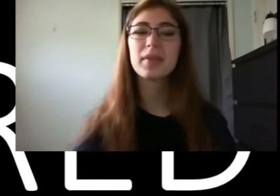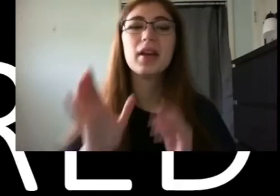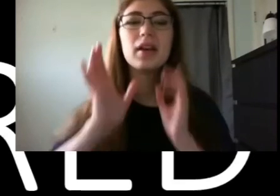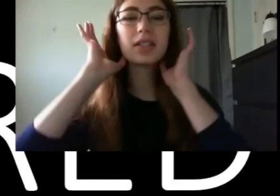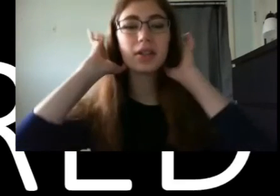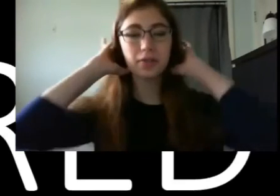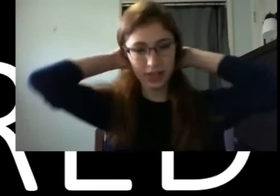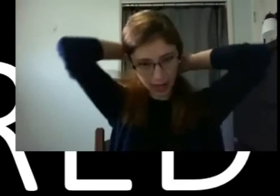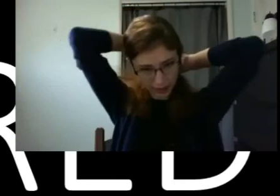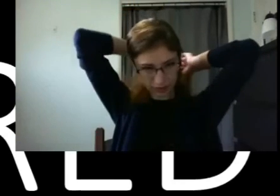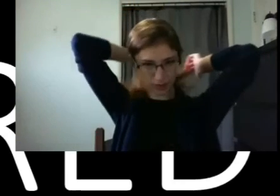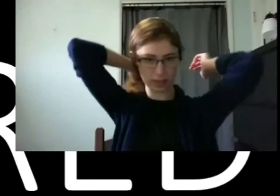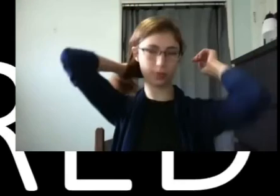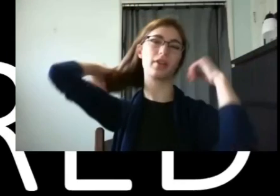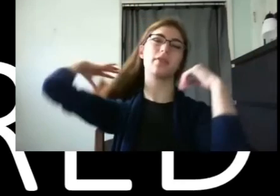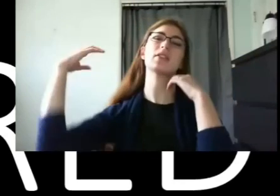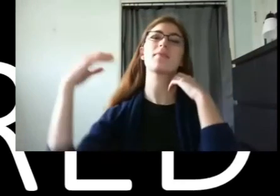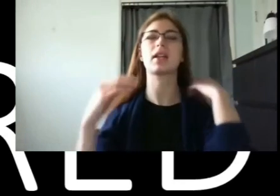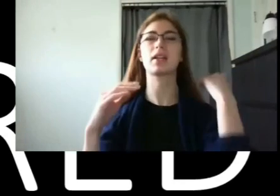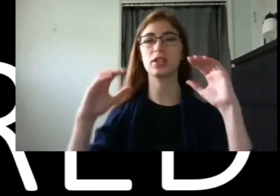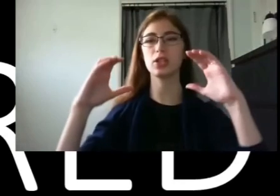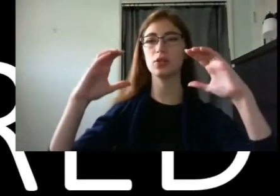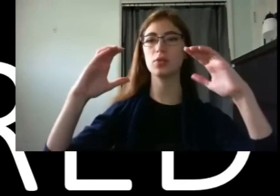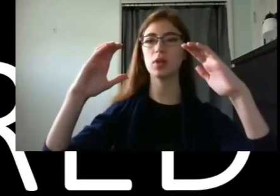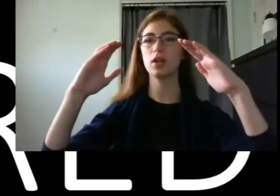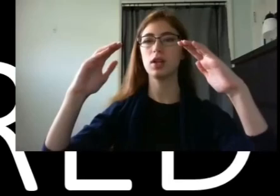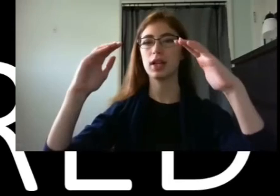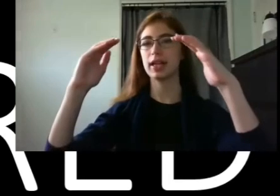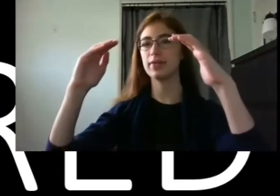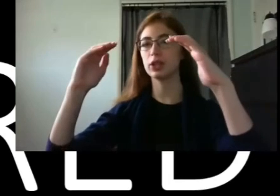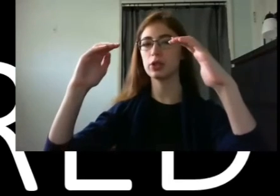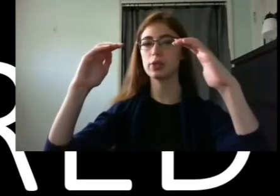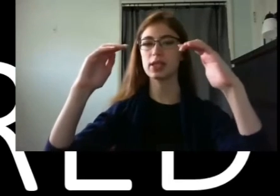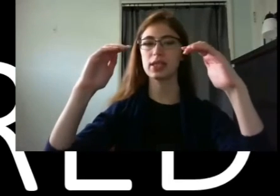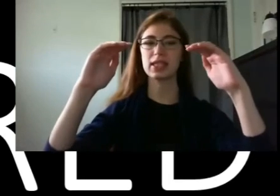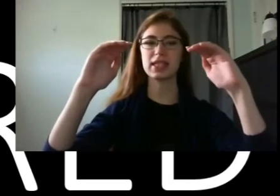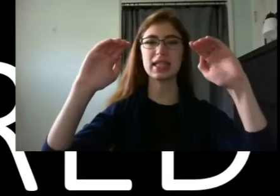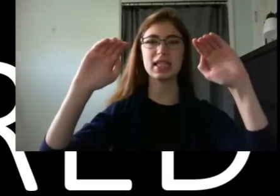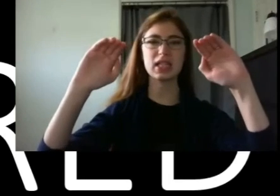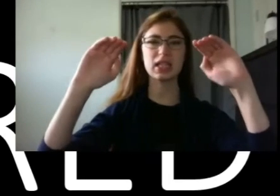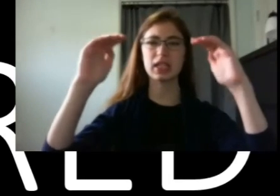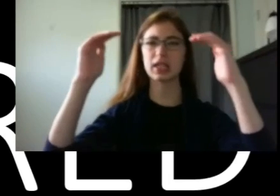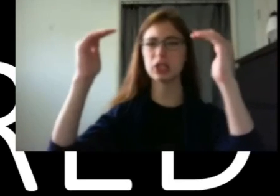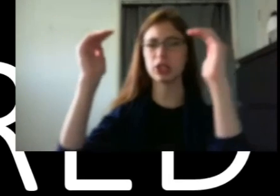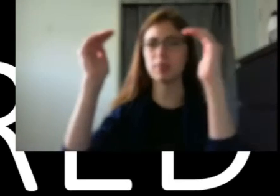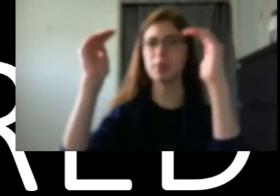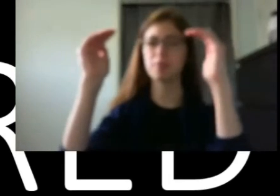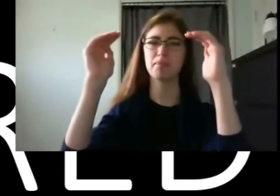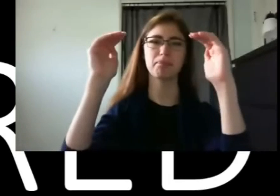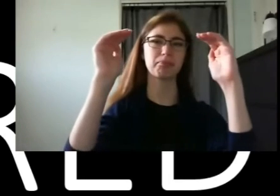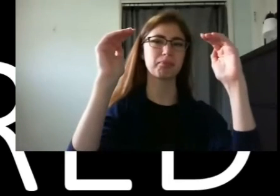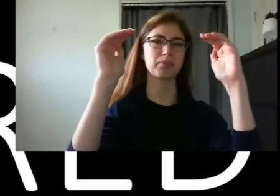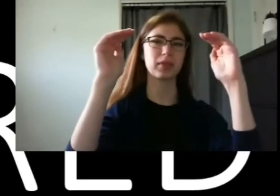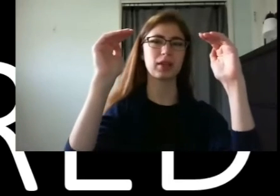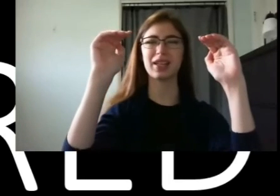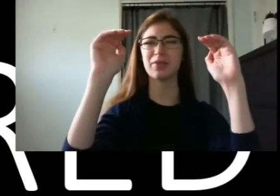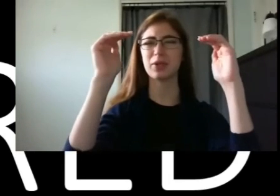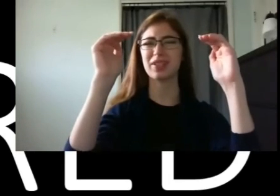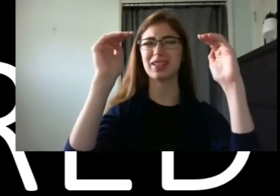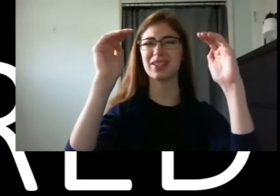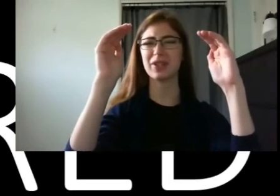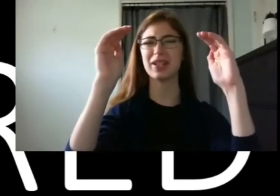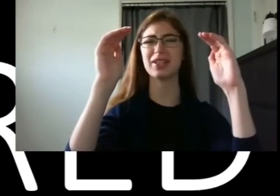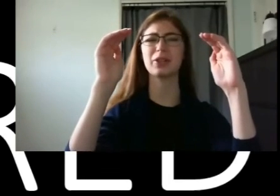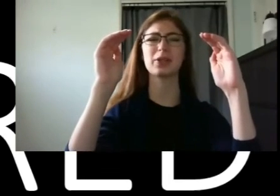Tired. So for tired, you are going to make 2 kind of a loose C-ish shape. Kind